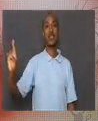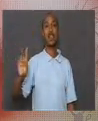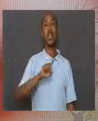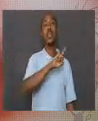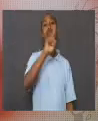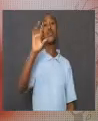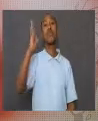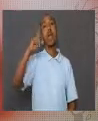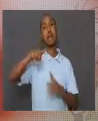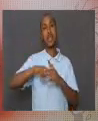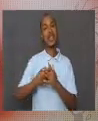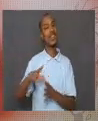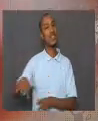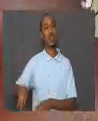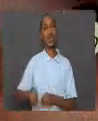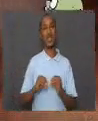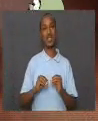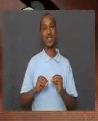You may begin, students.